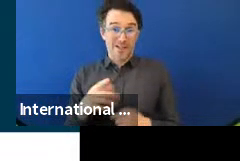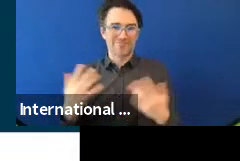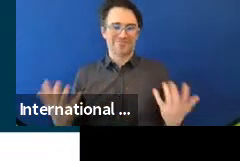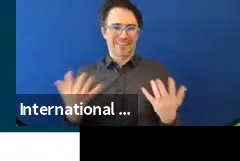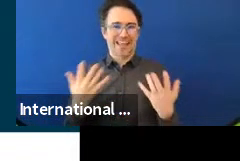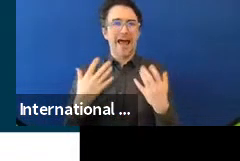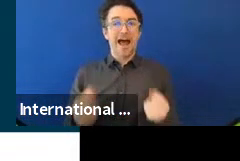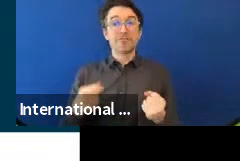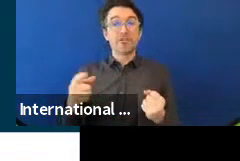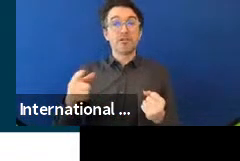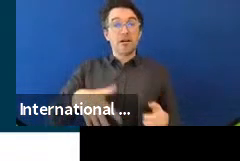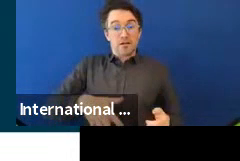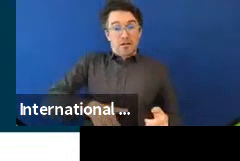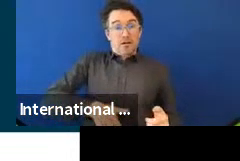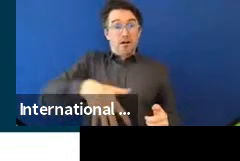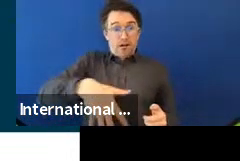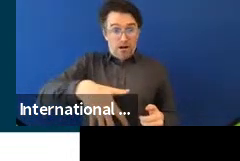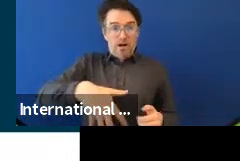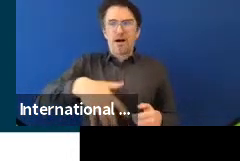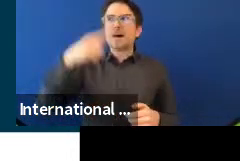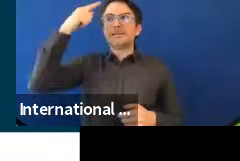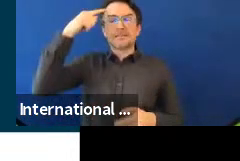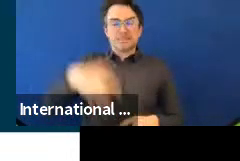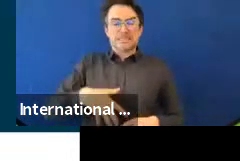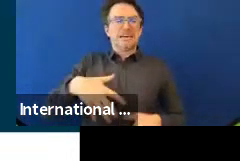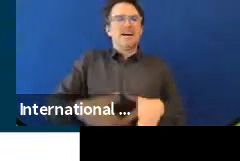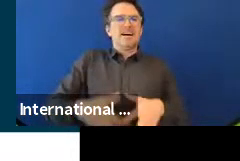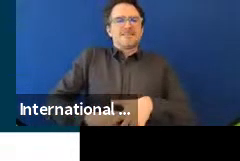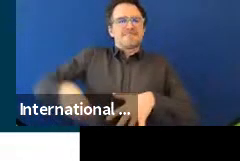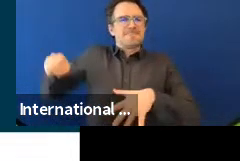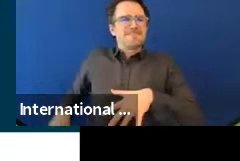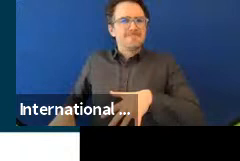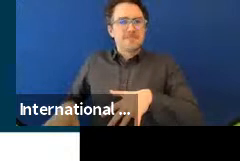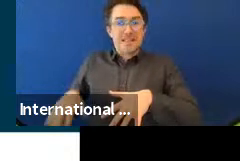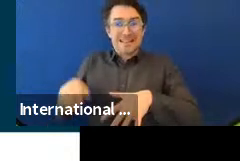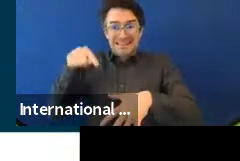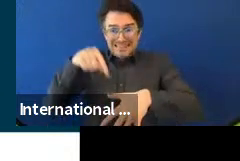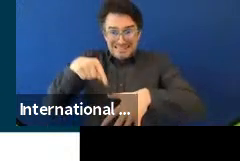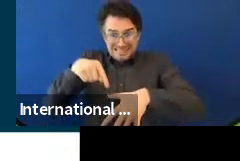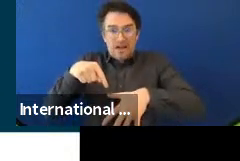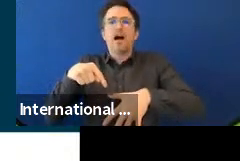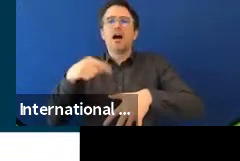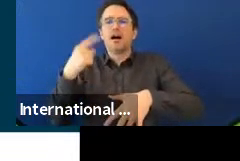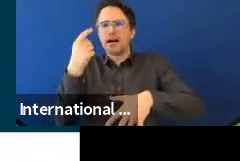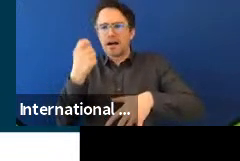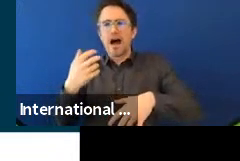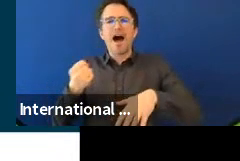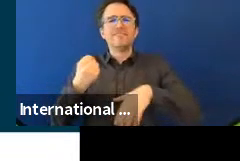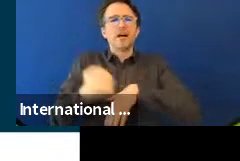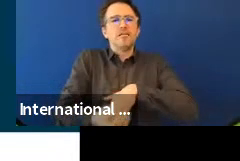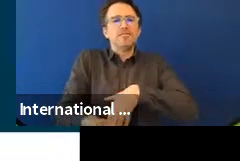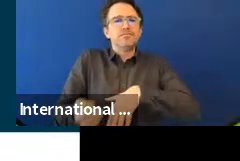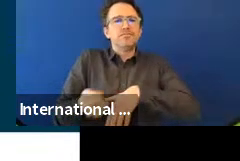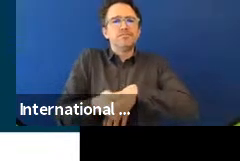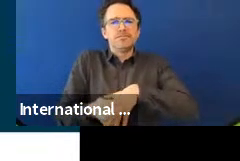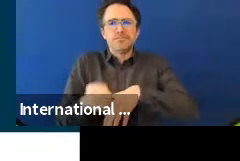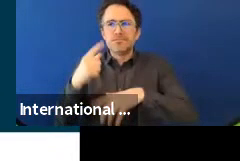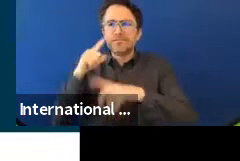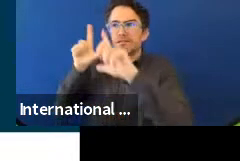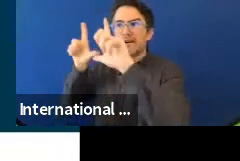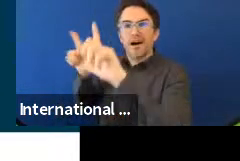diagnosis through ultrasound, followed by abortion of female fetuses. We shouldn't forget